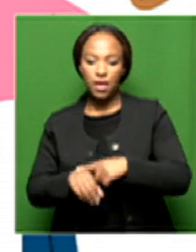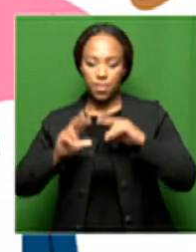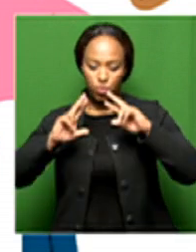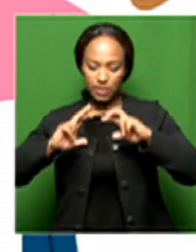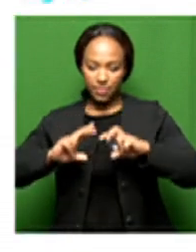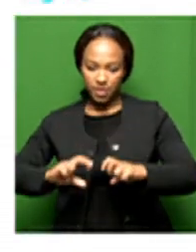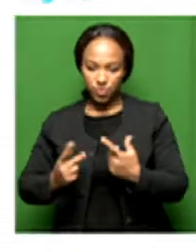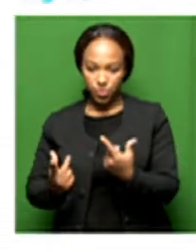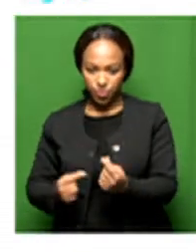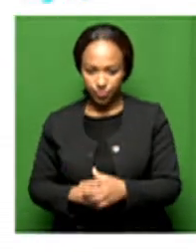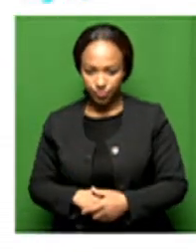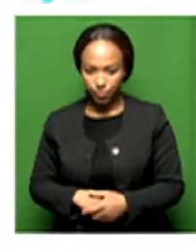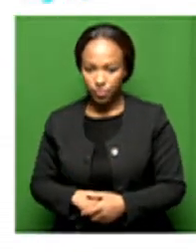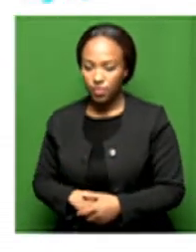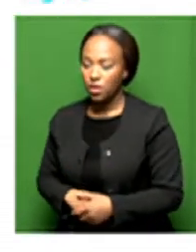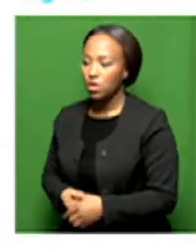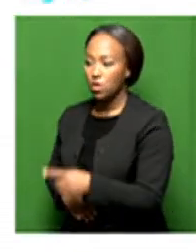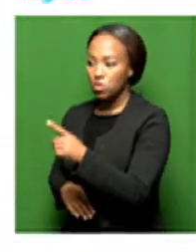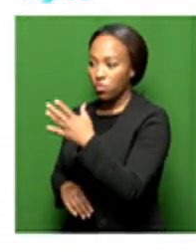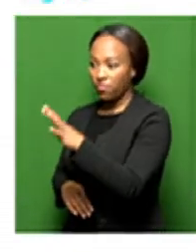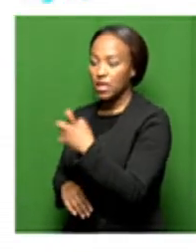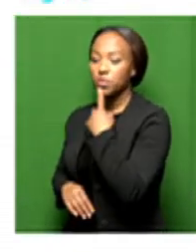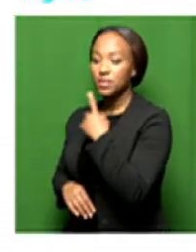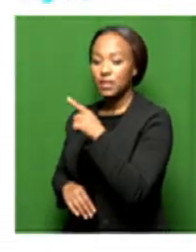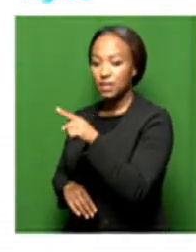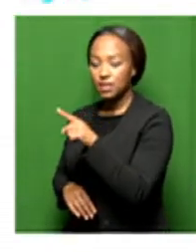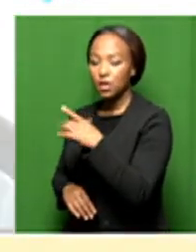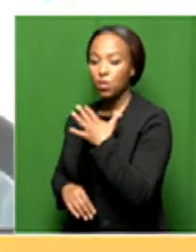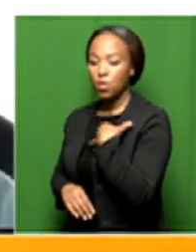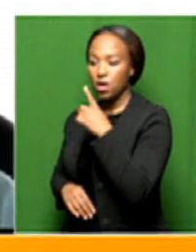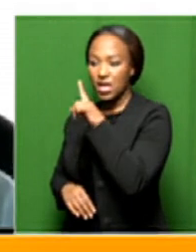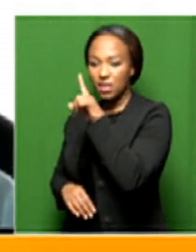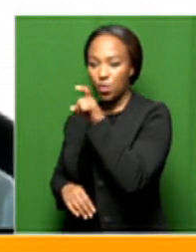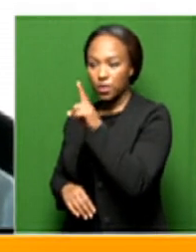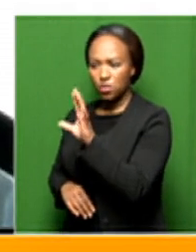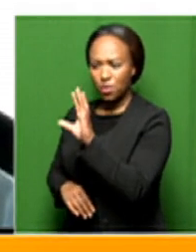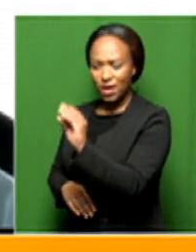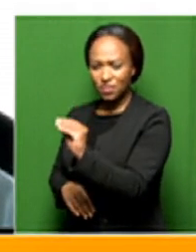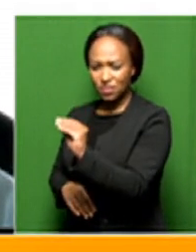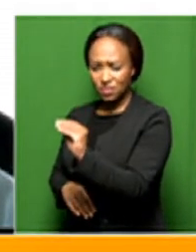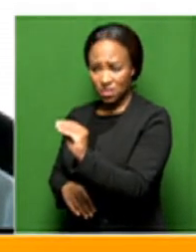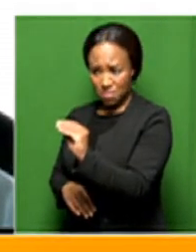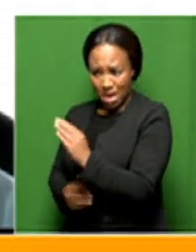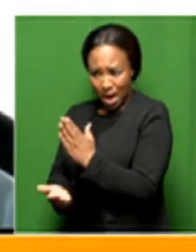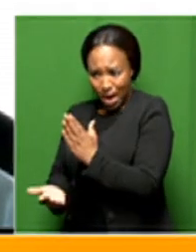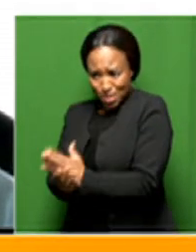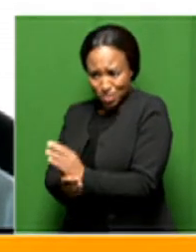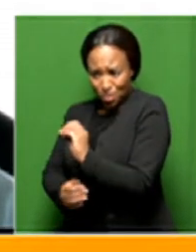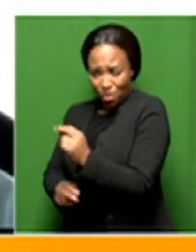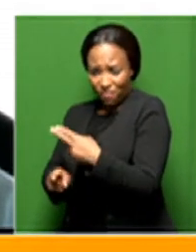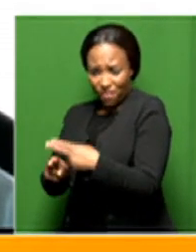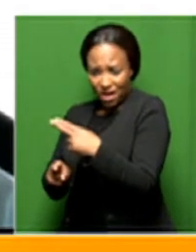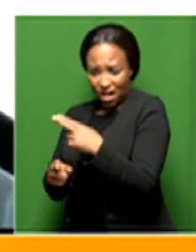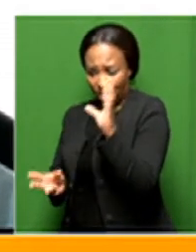survey. And having said that, how then do the questions asked guarantee accuracy in the final score?